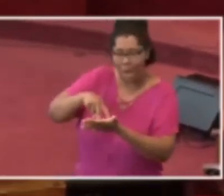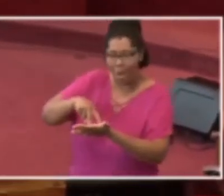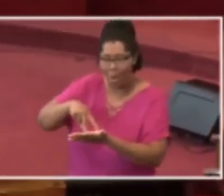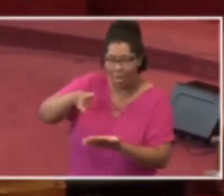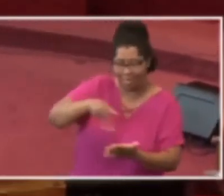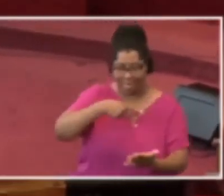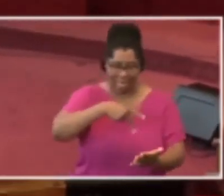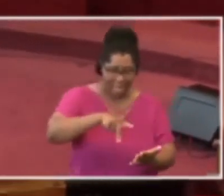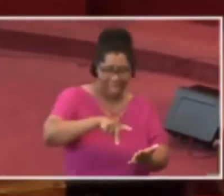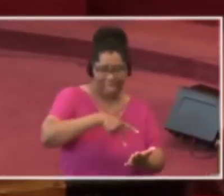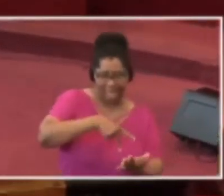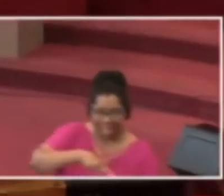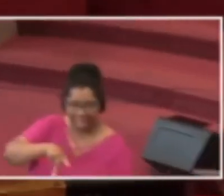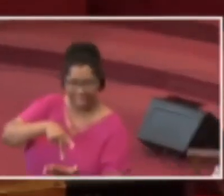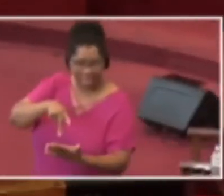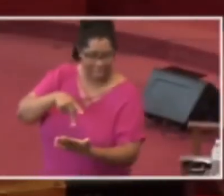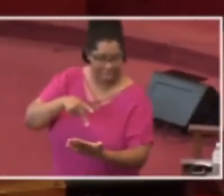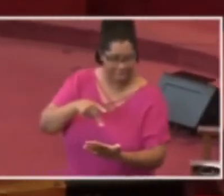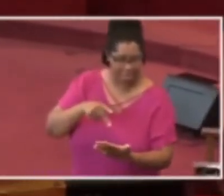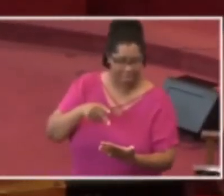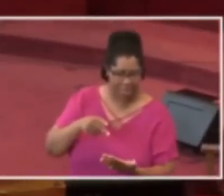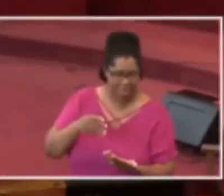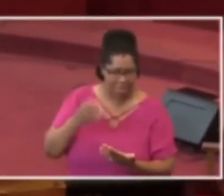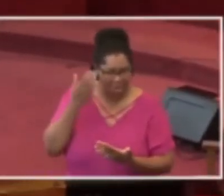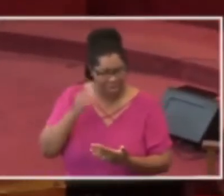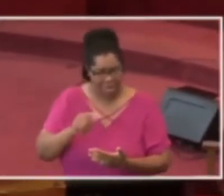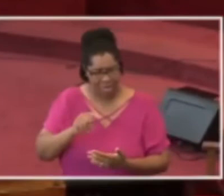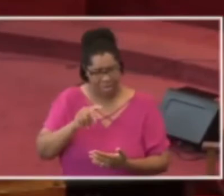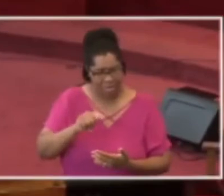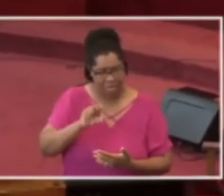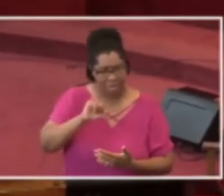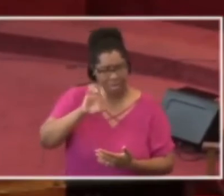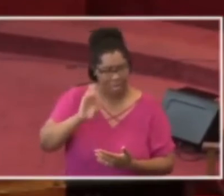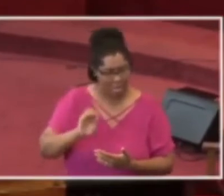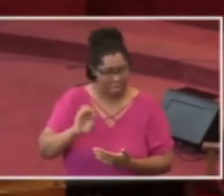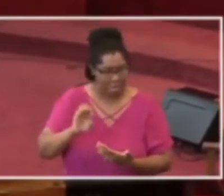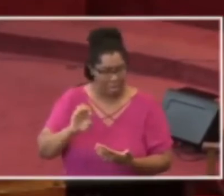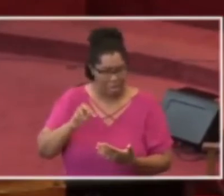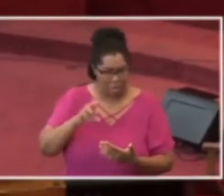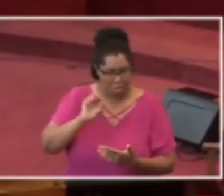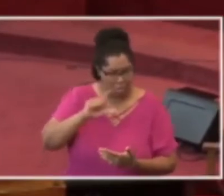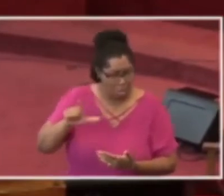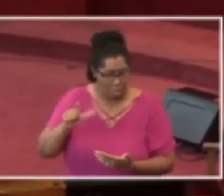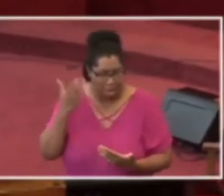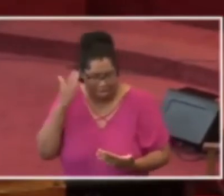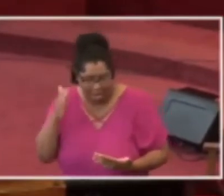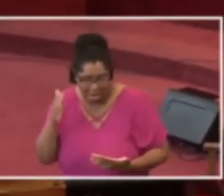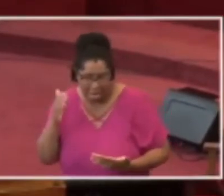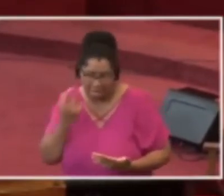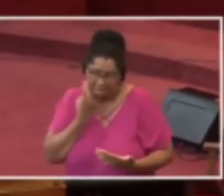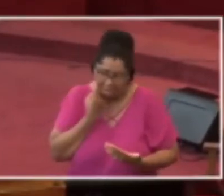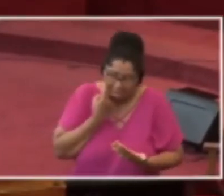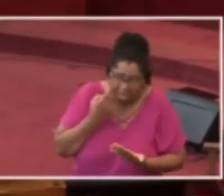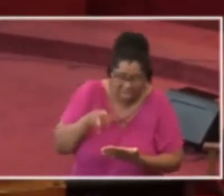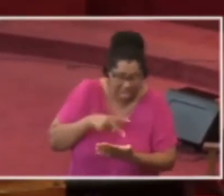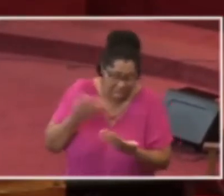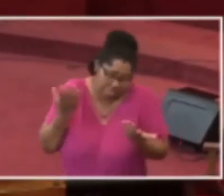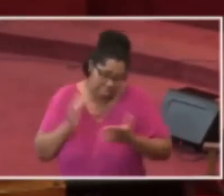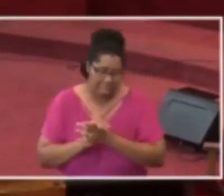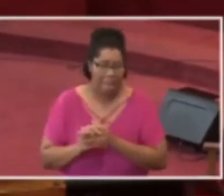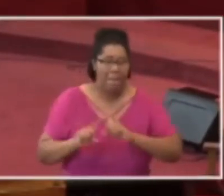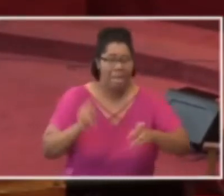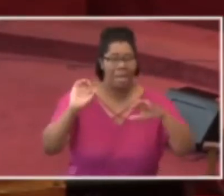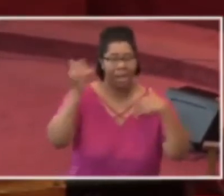Roll, I ain't been out in a while, I don't know the latest dances, amen? But listen, God